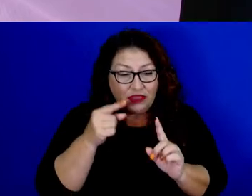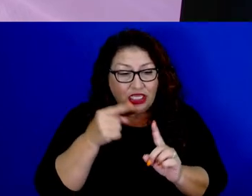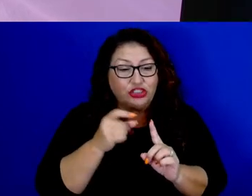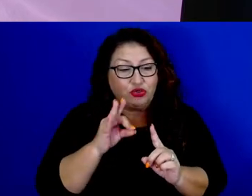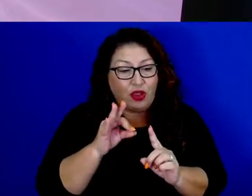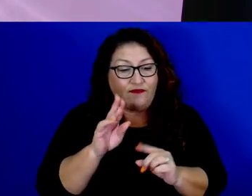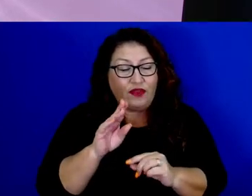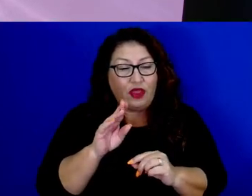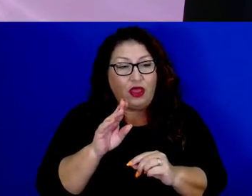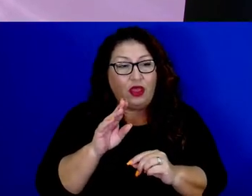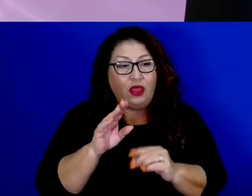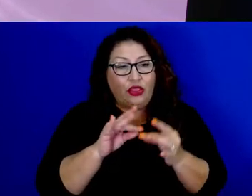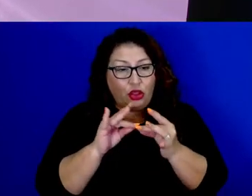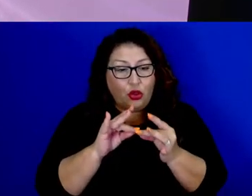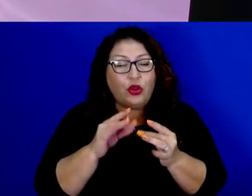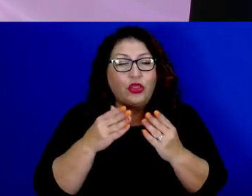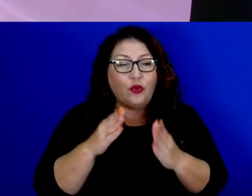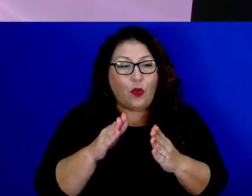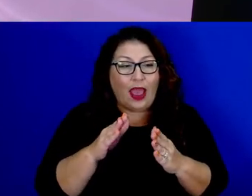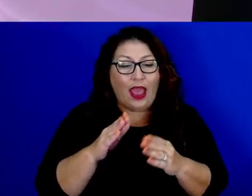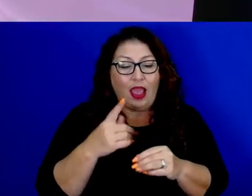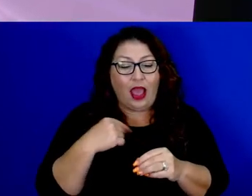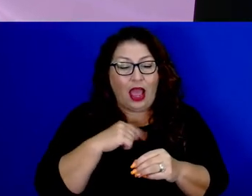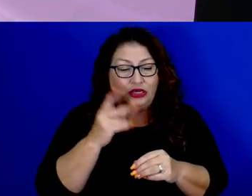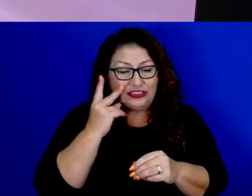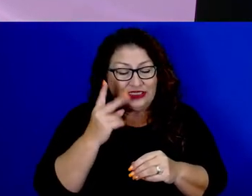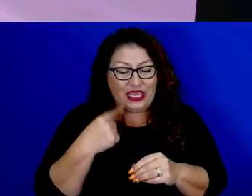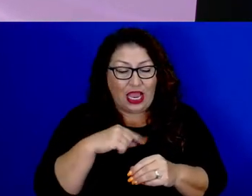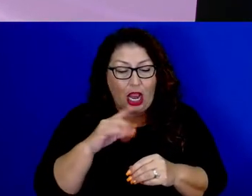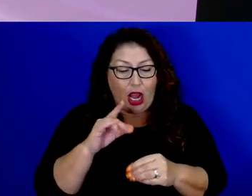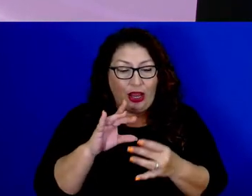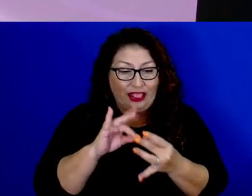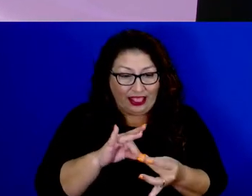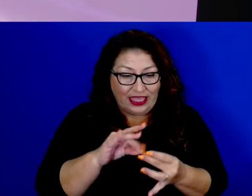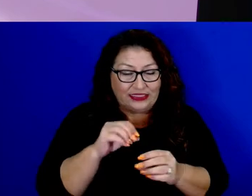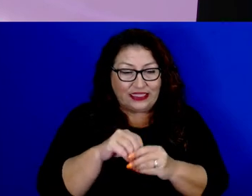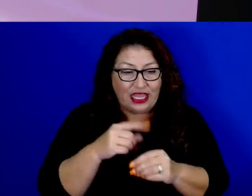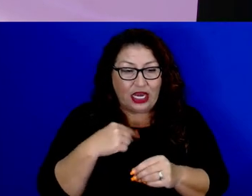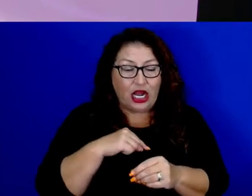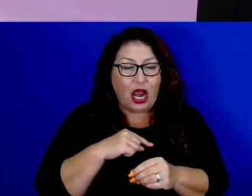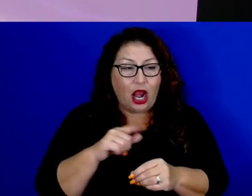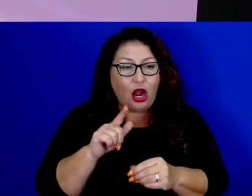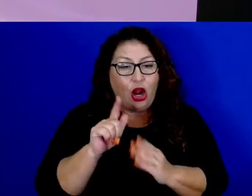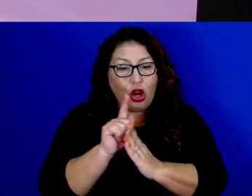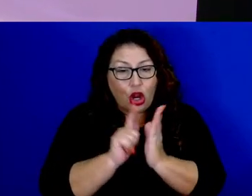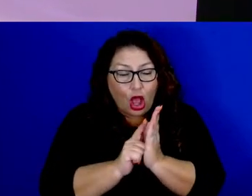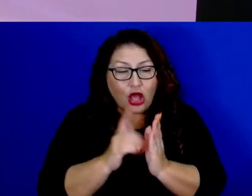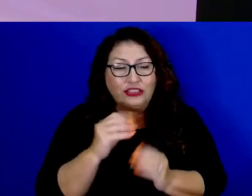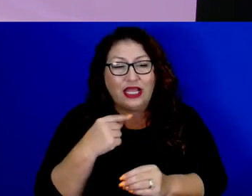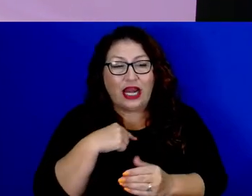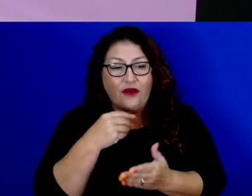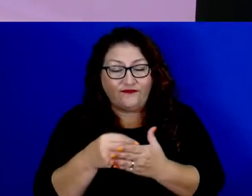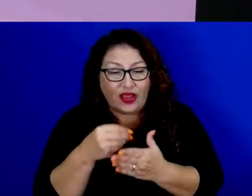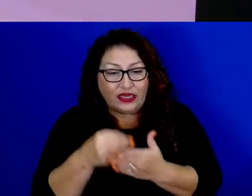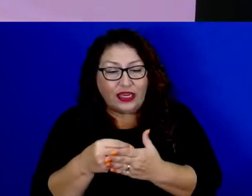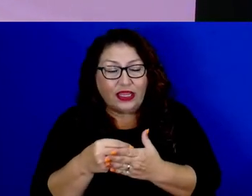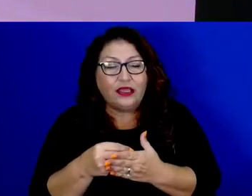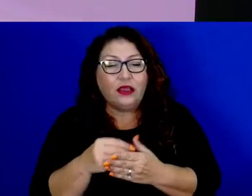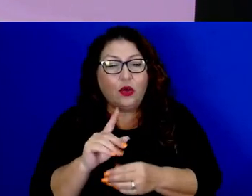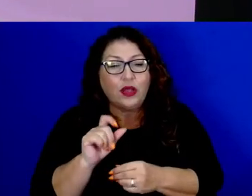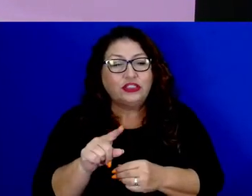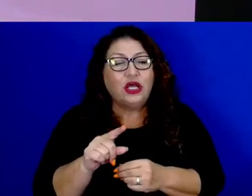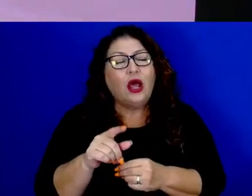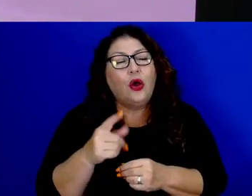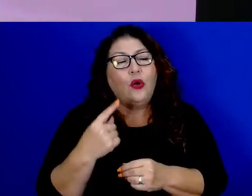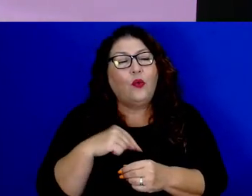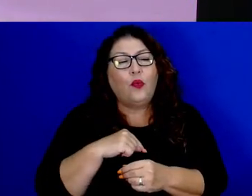see our links that are in our laws and in our funding questions, we need to